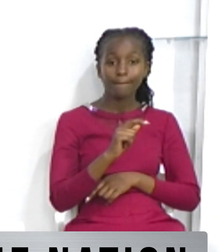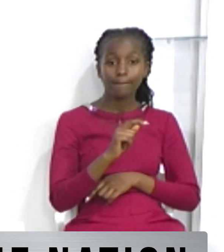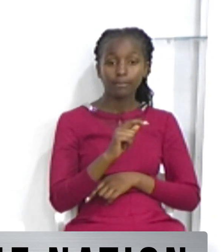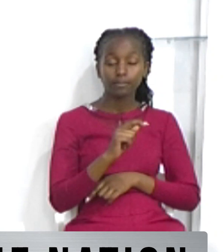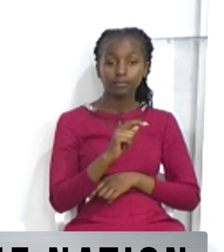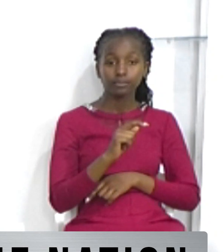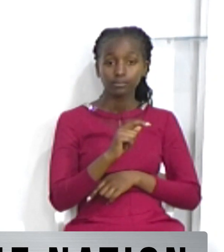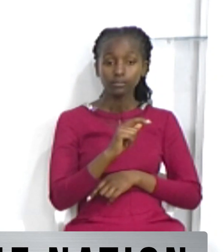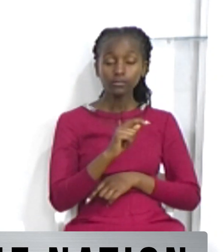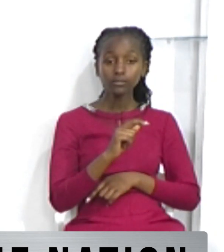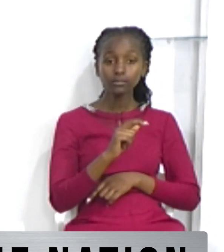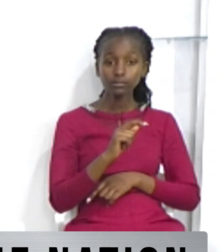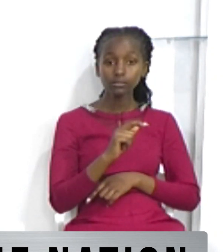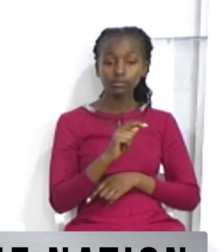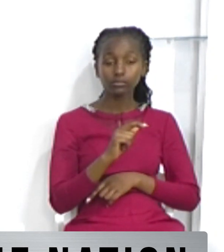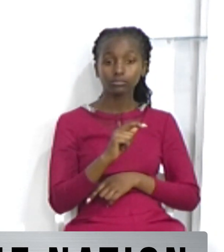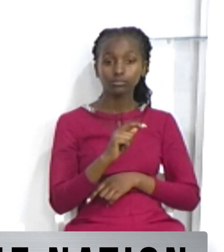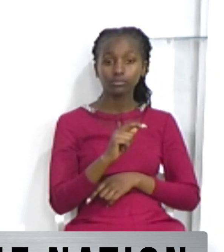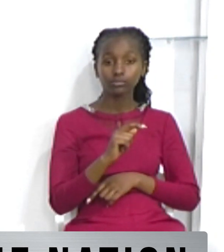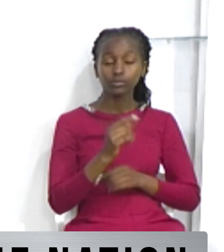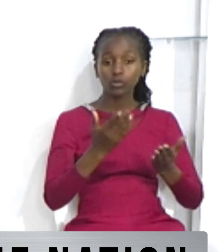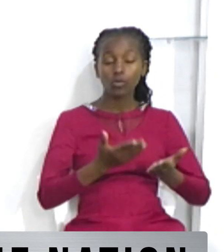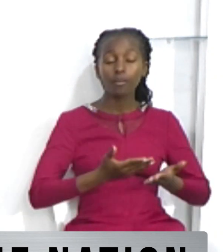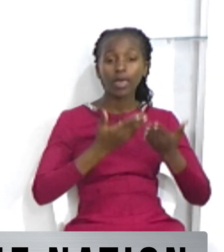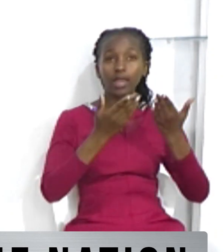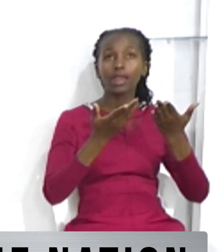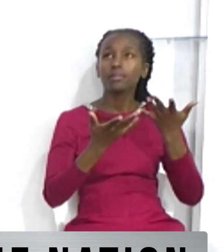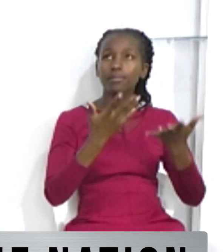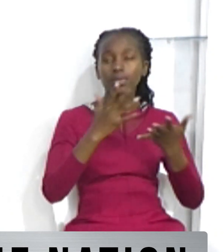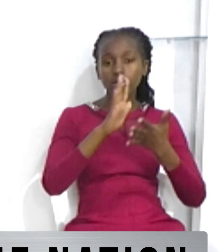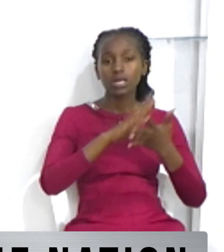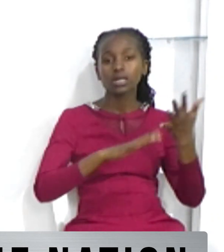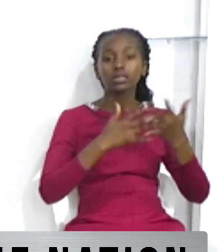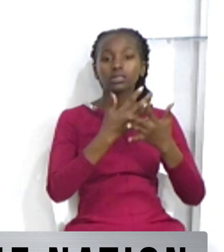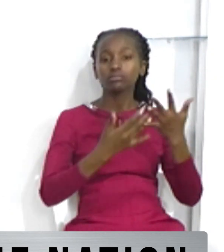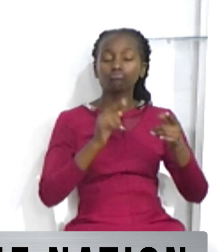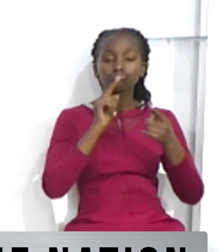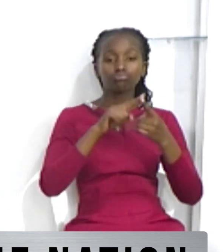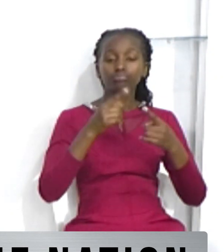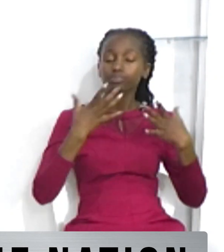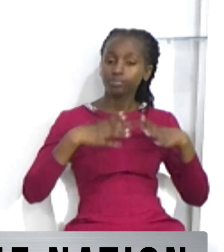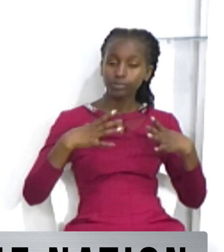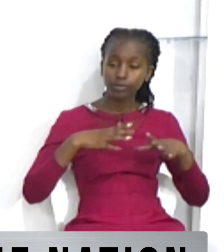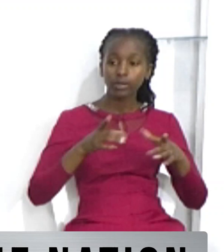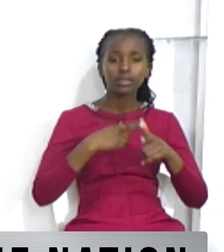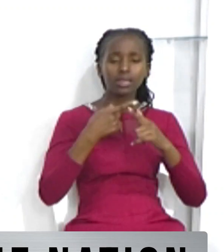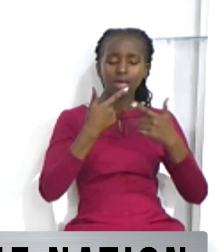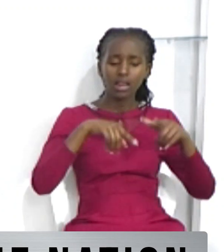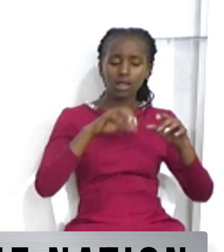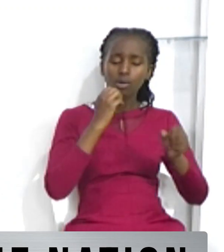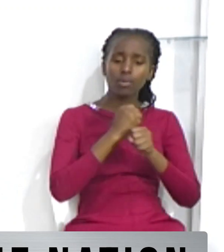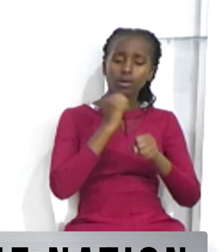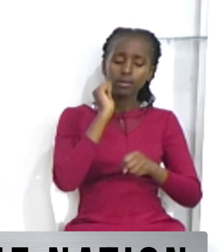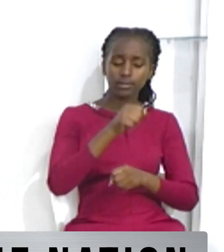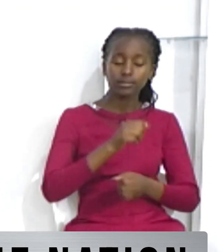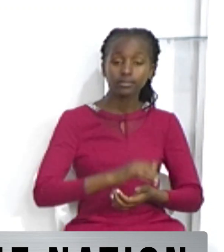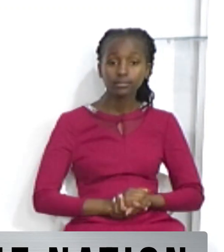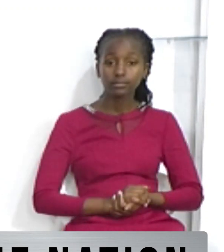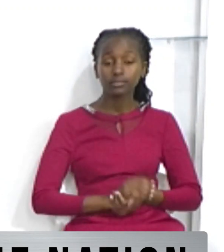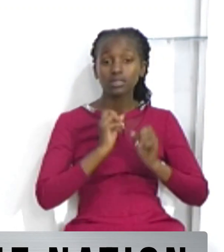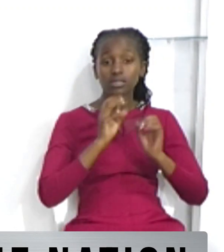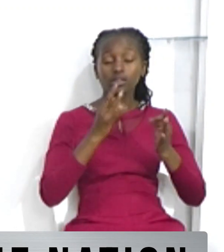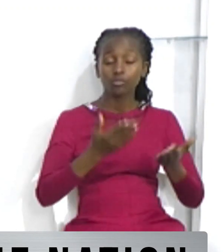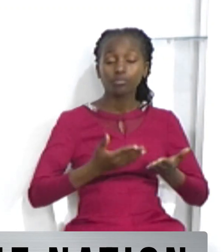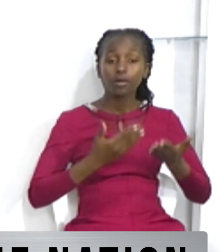the Wi-Fi centers should just provide internet to its citizenry, especially the youth.